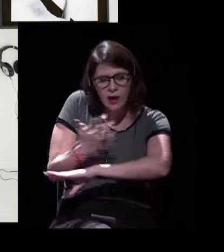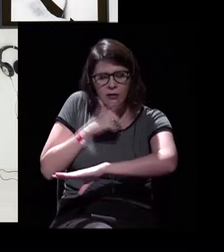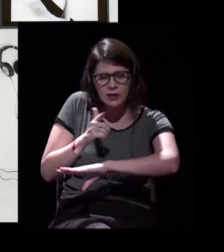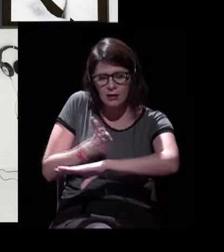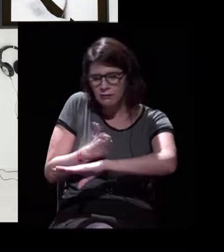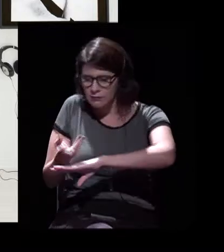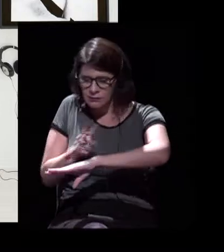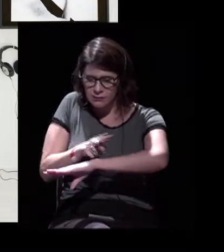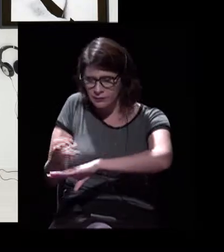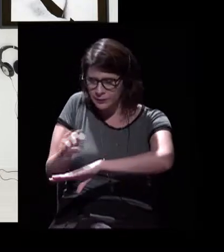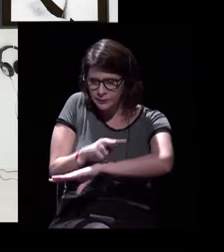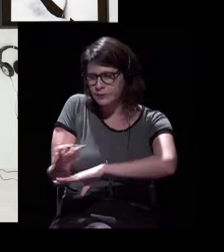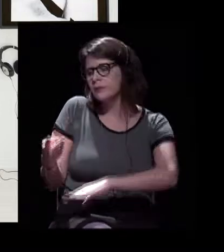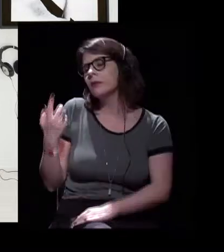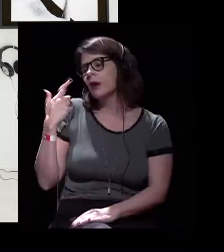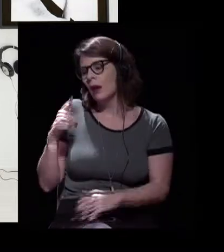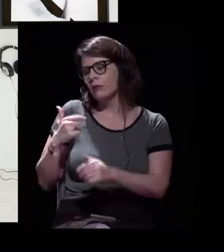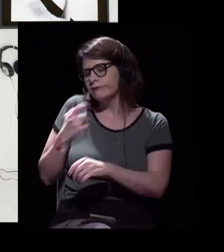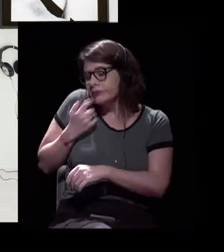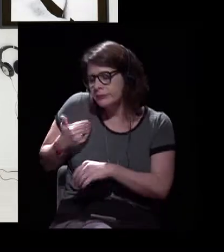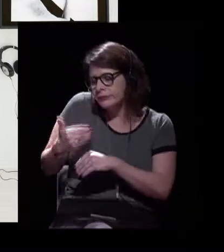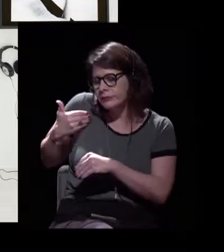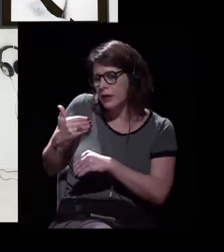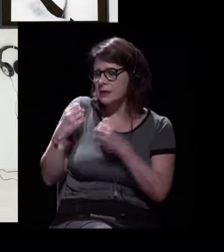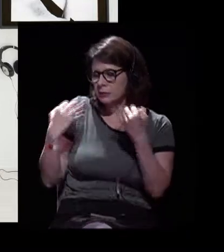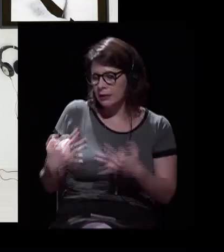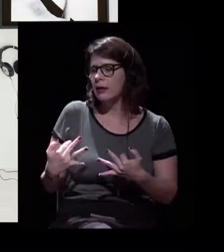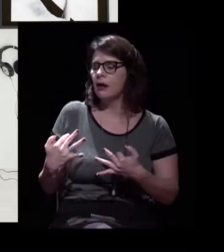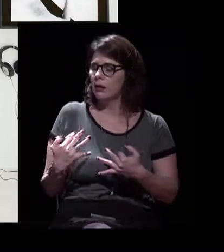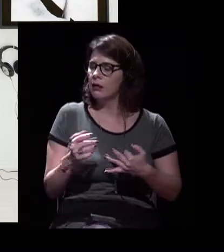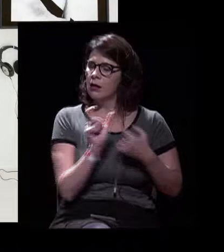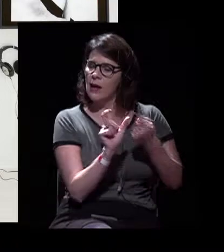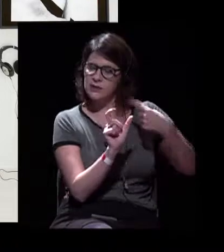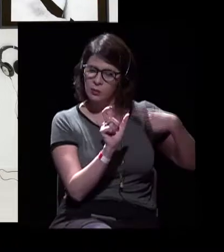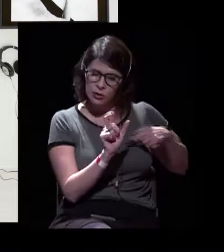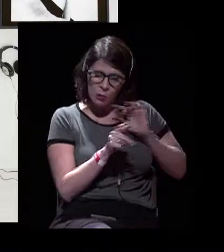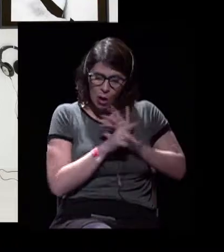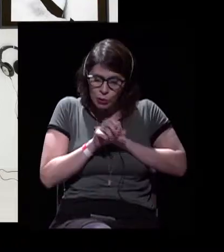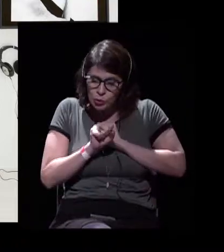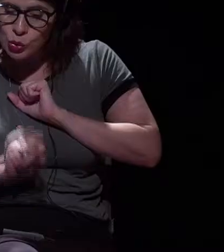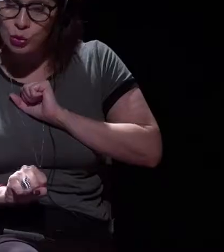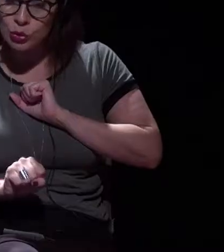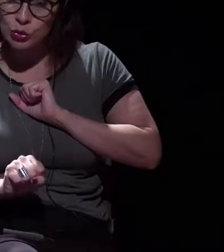in favor of the epistemologies of the South as one that adequately accounts for the realities of the